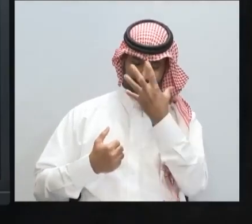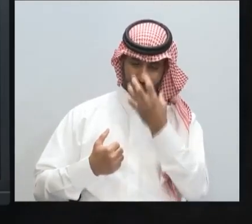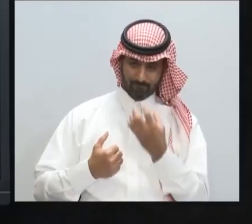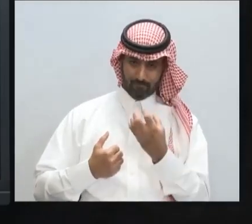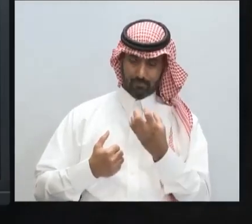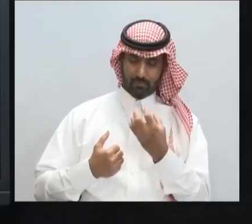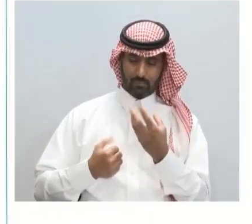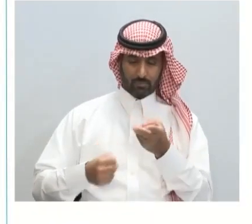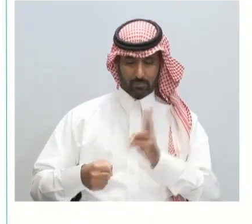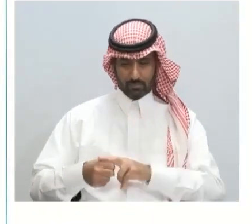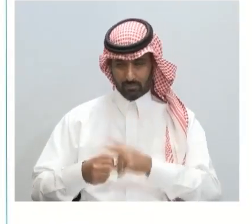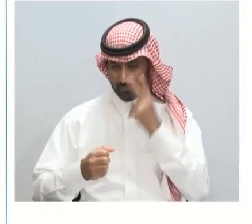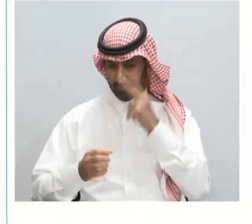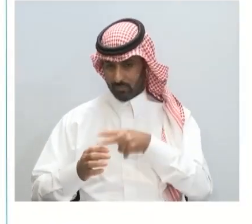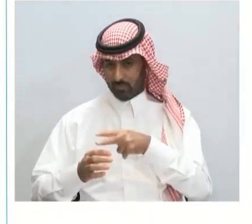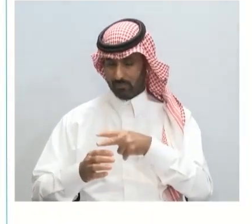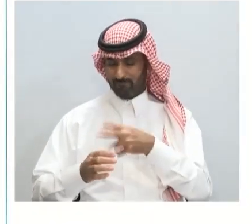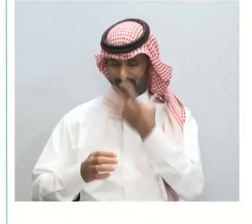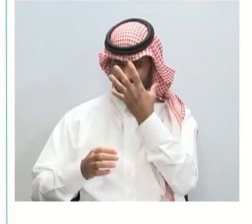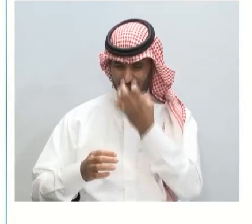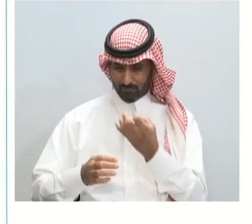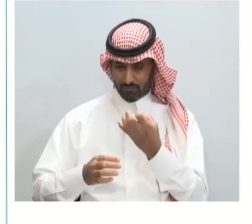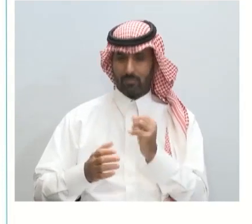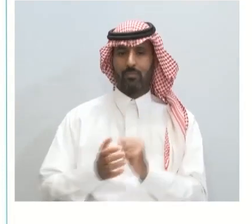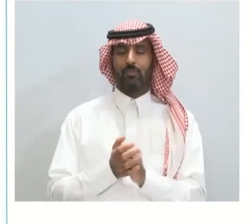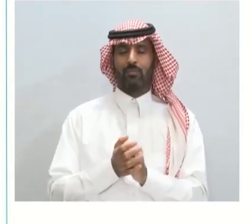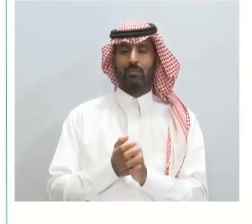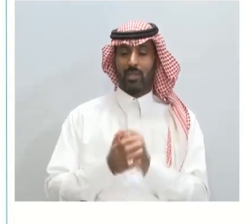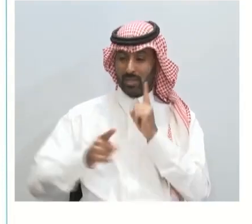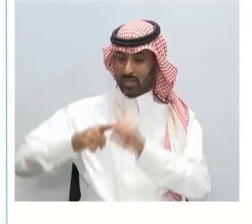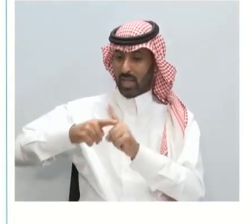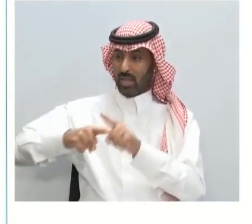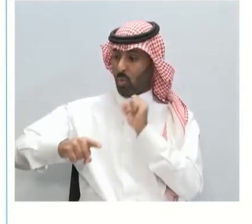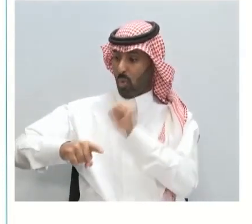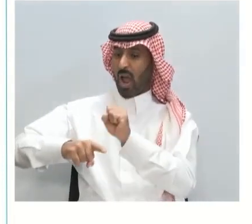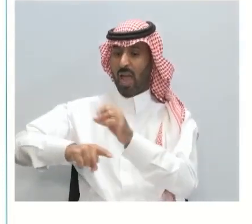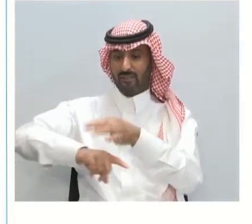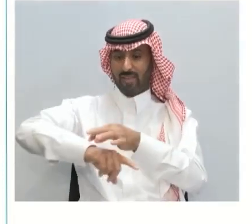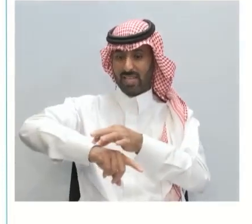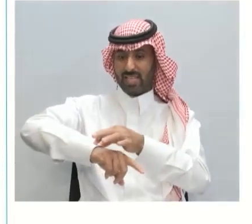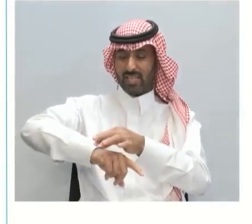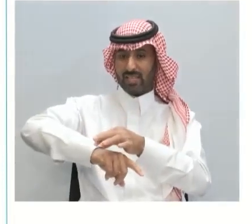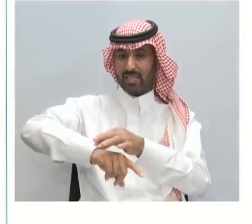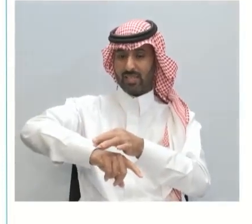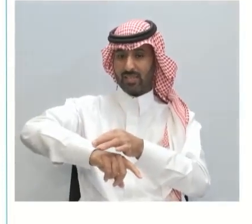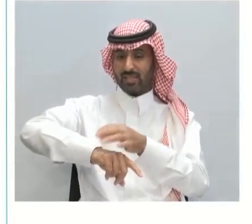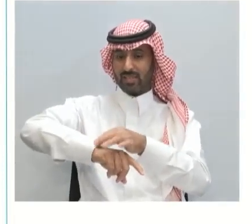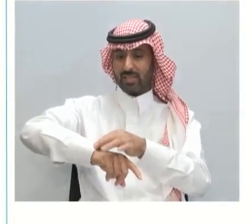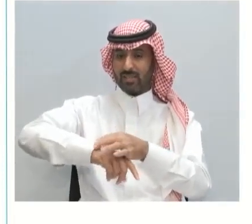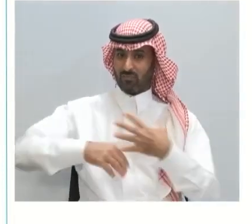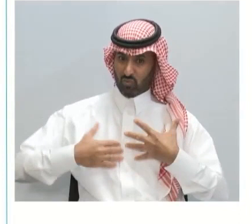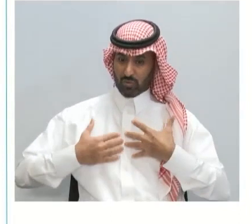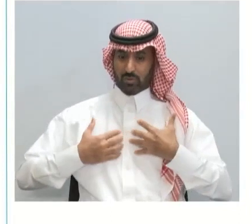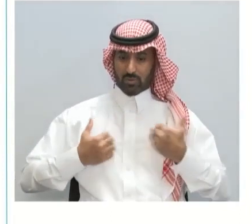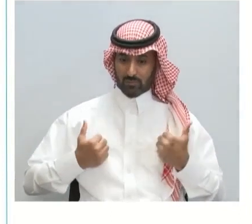So again, read this carefully. A positive test generally brings great relief